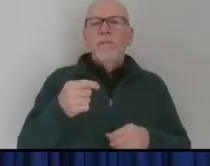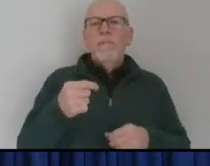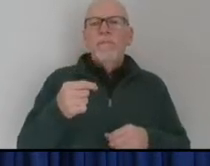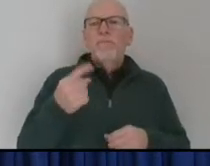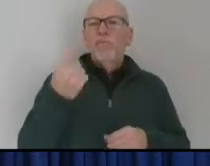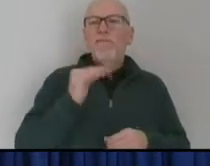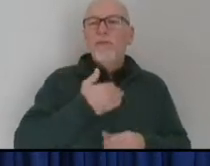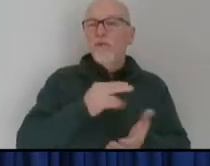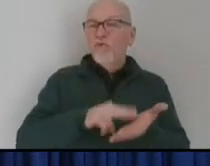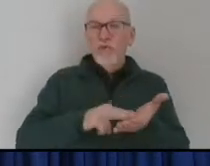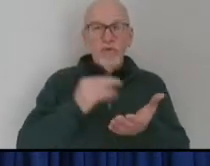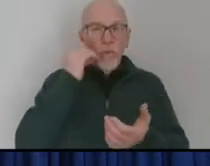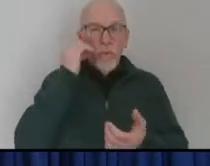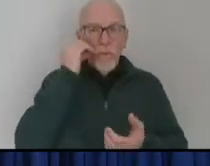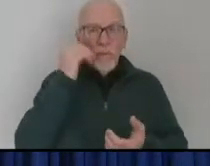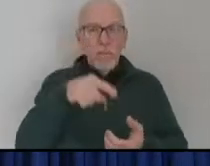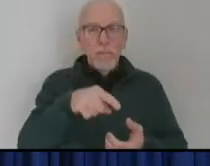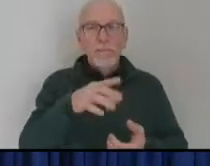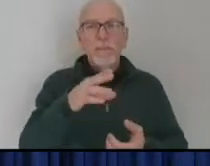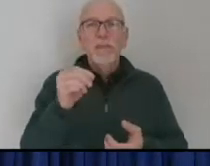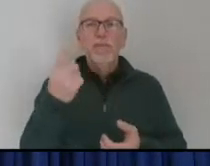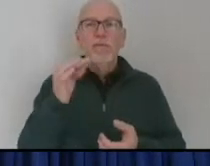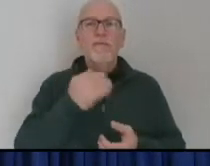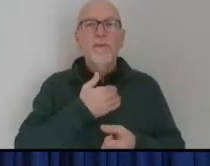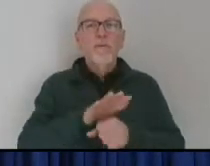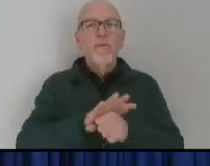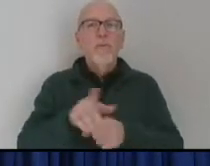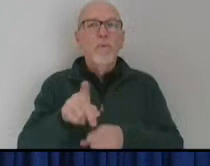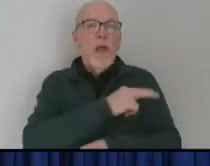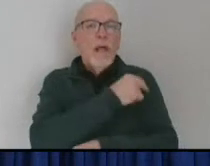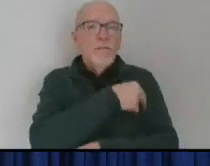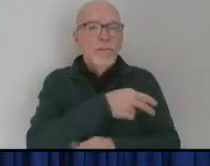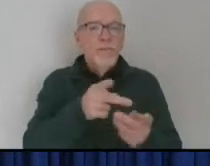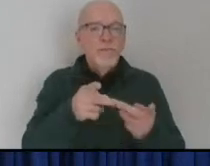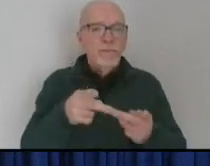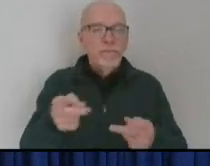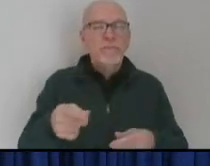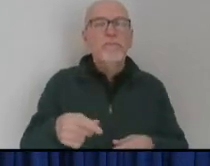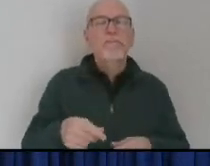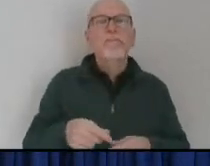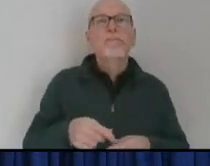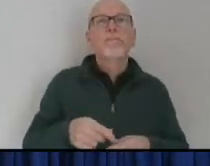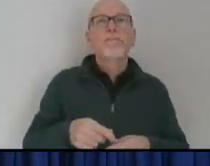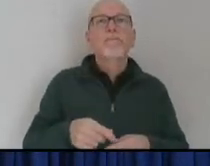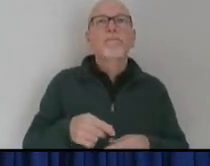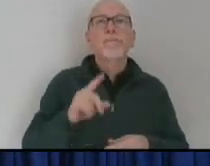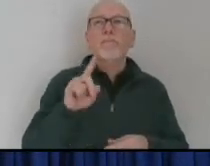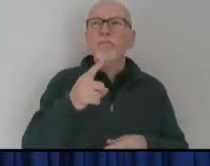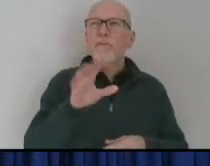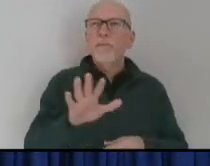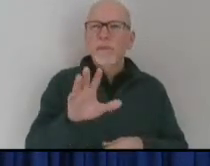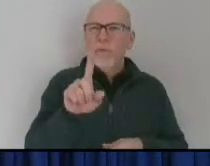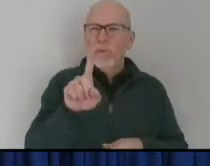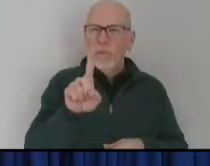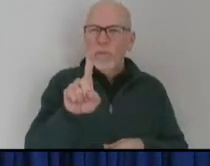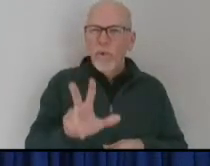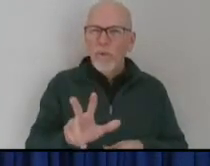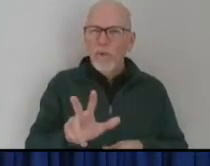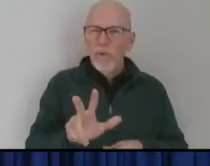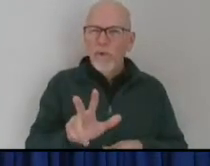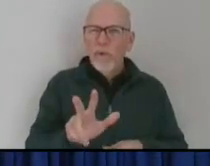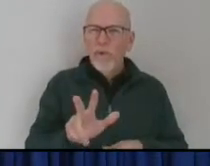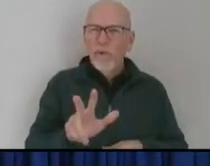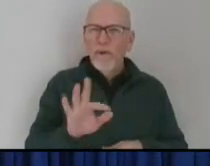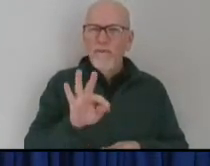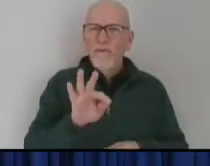of our nursing homes and even at one of our local hospital facilities that only about a third of eligible